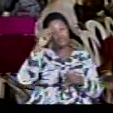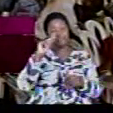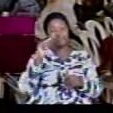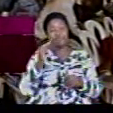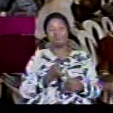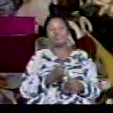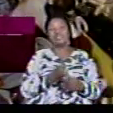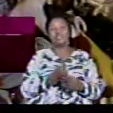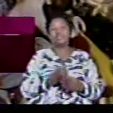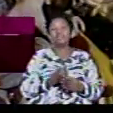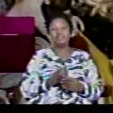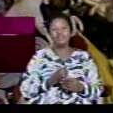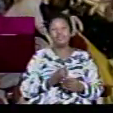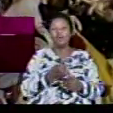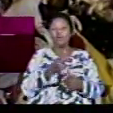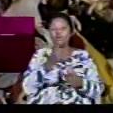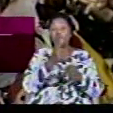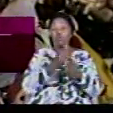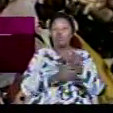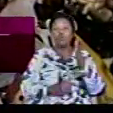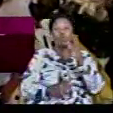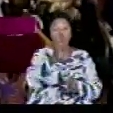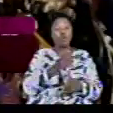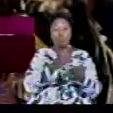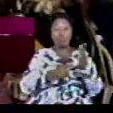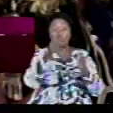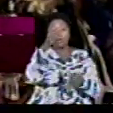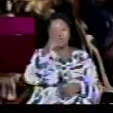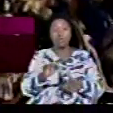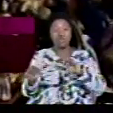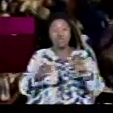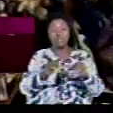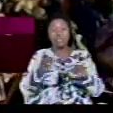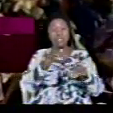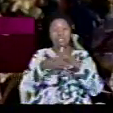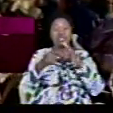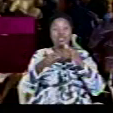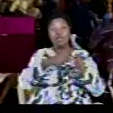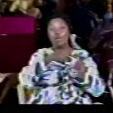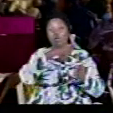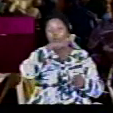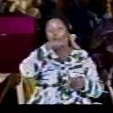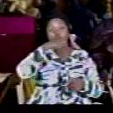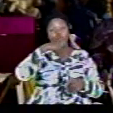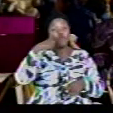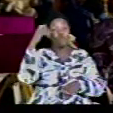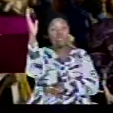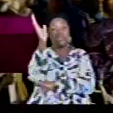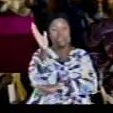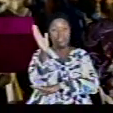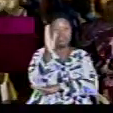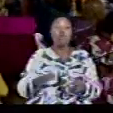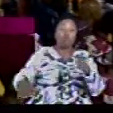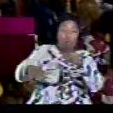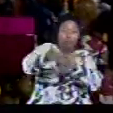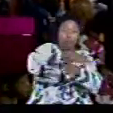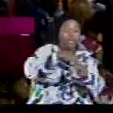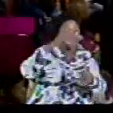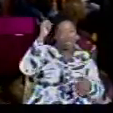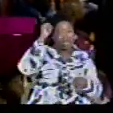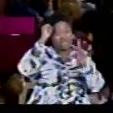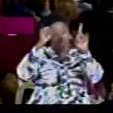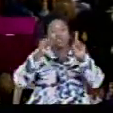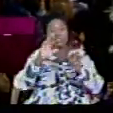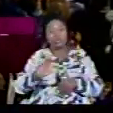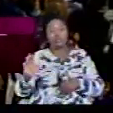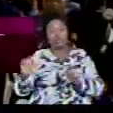What God did in the wilderness, covering his children with pillar